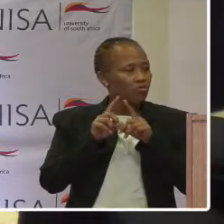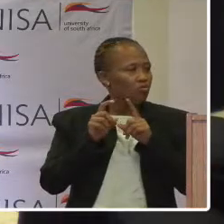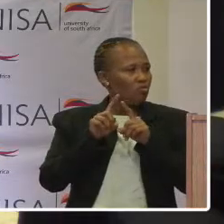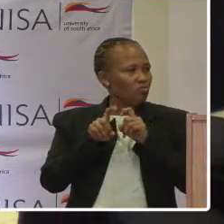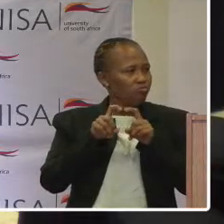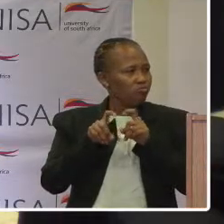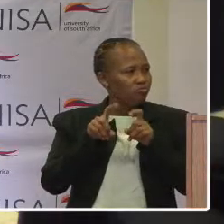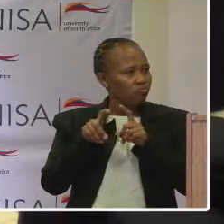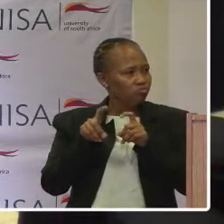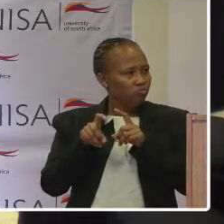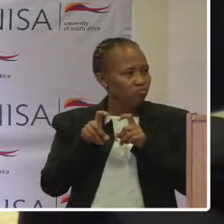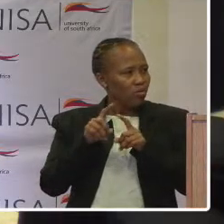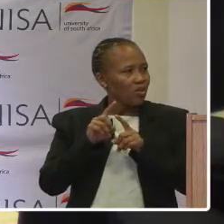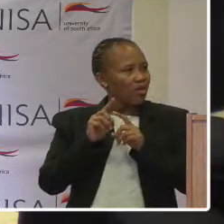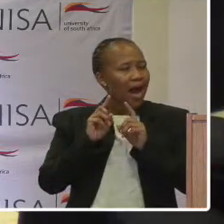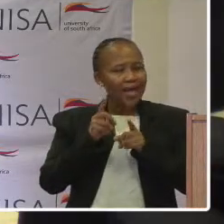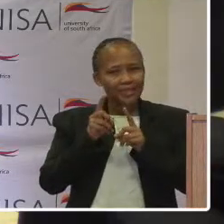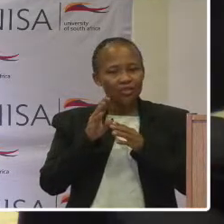that.